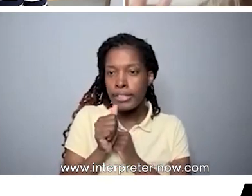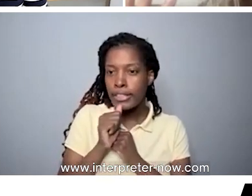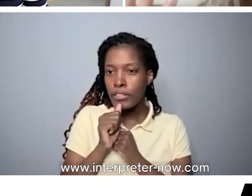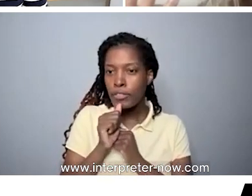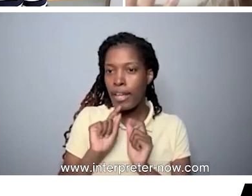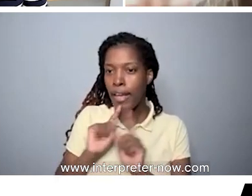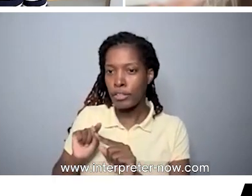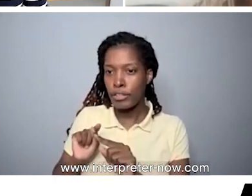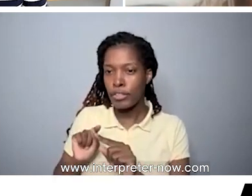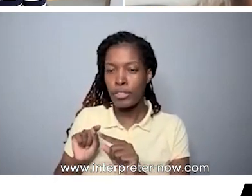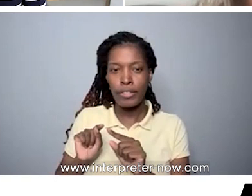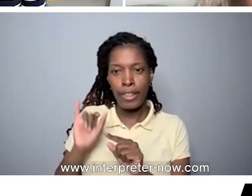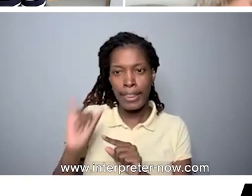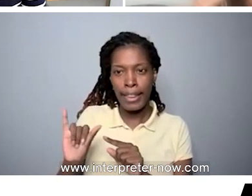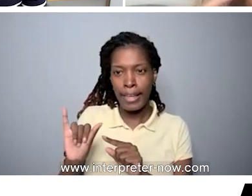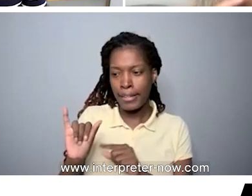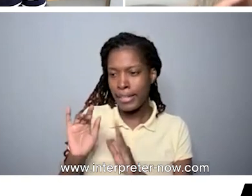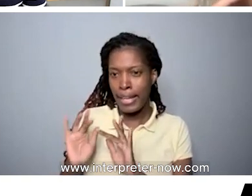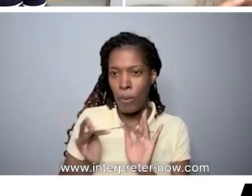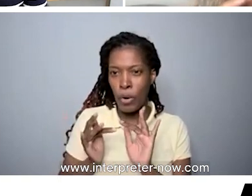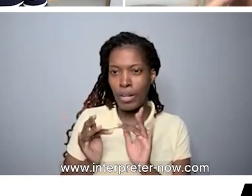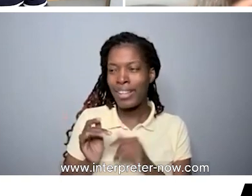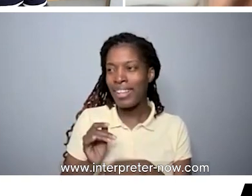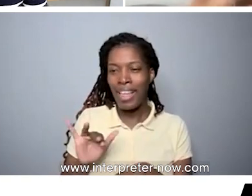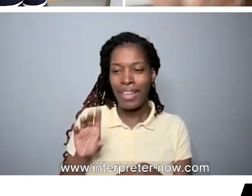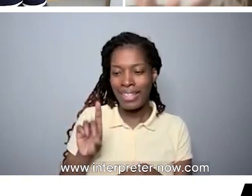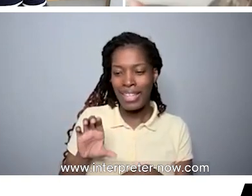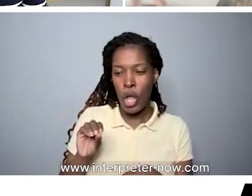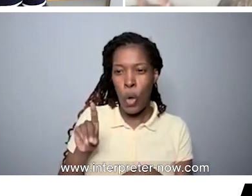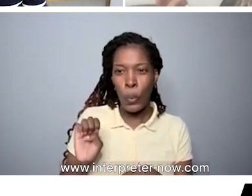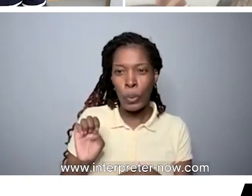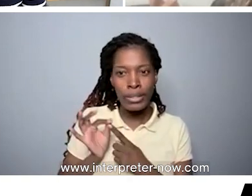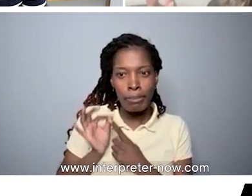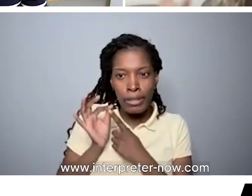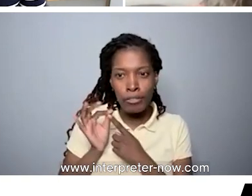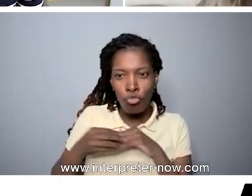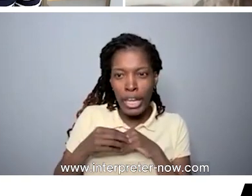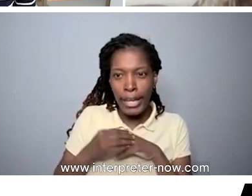whisper network. Right. It's like it's having that I guess a decoder ring, but